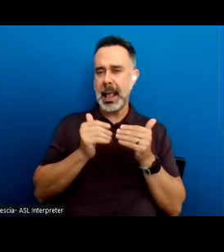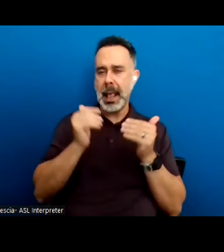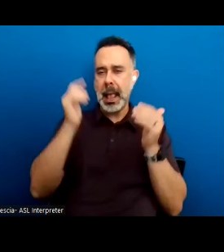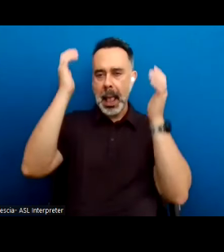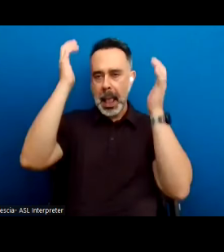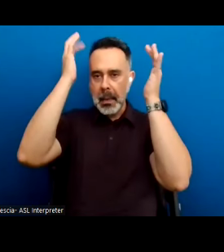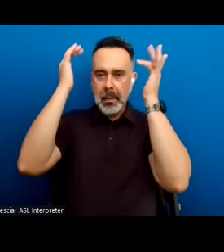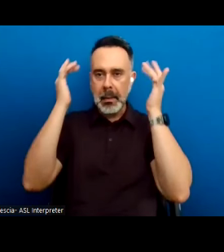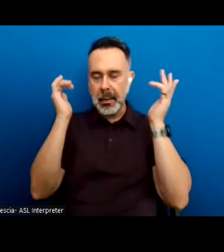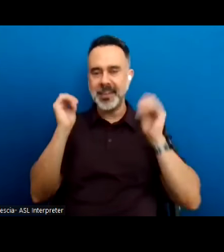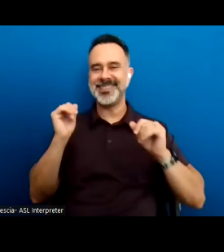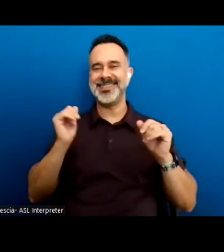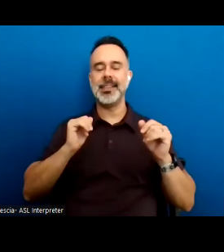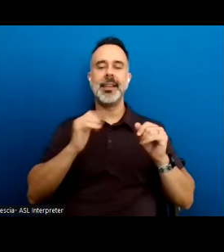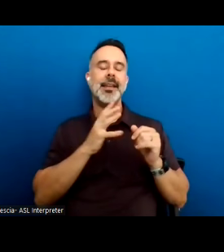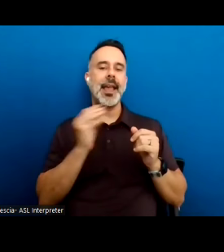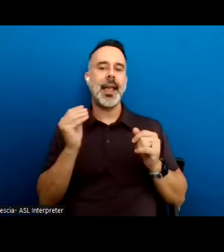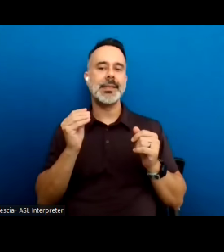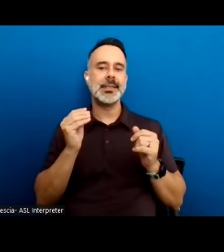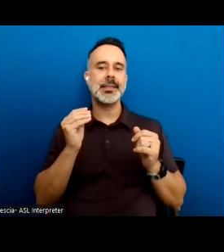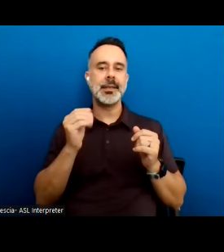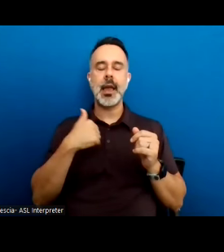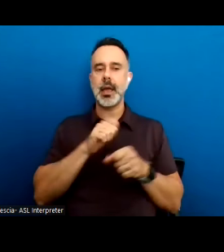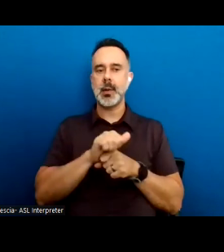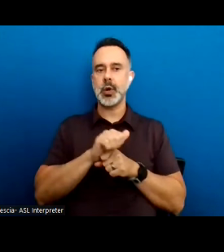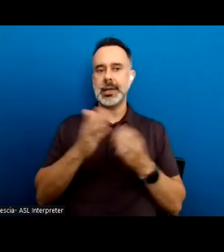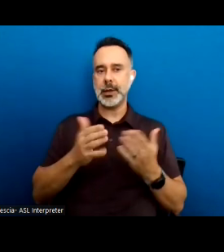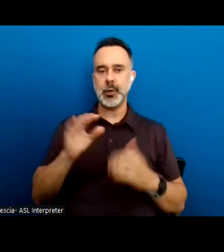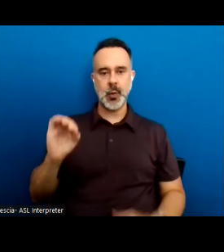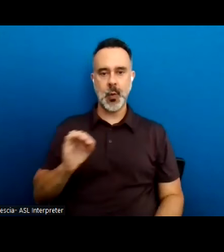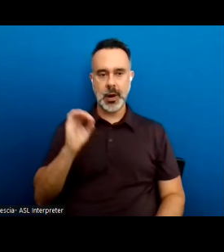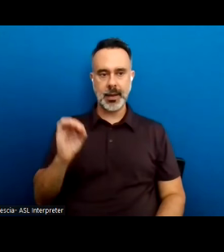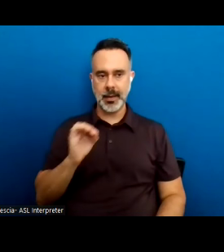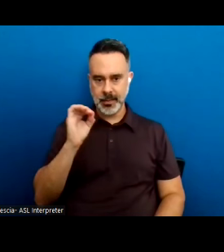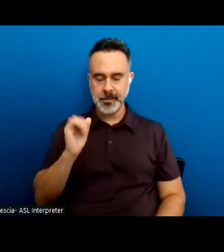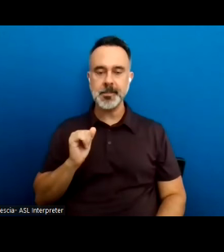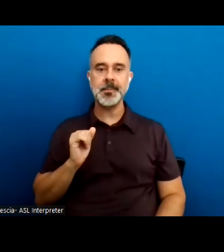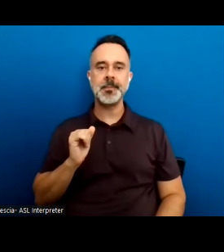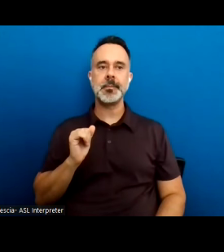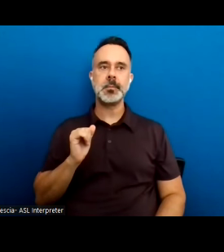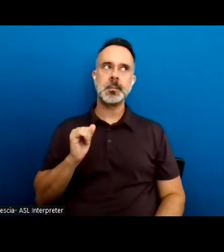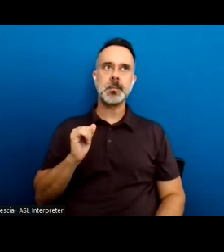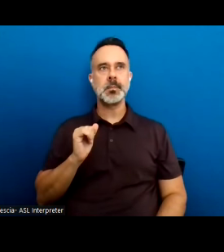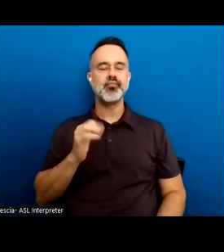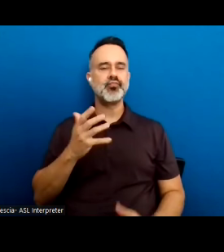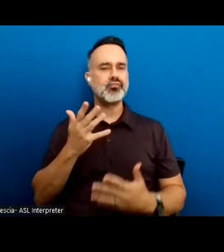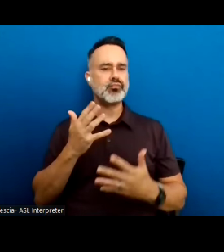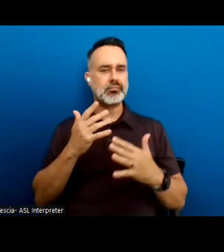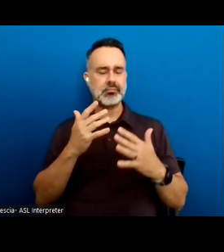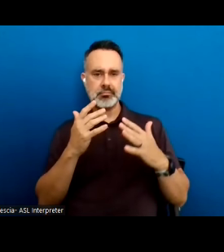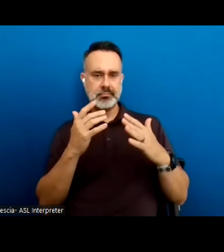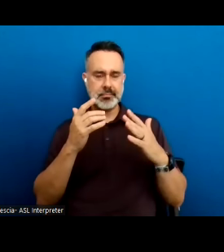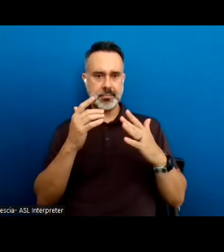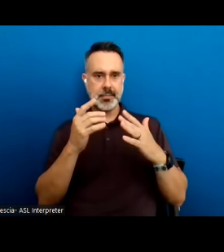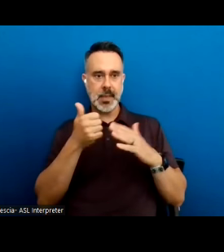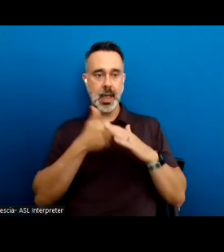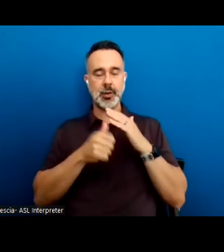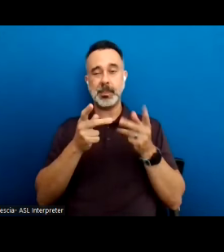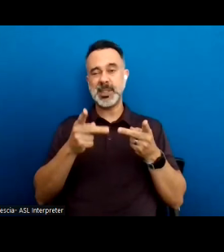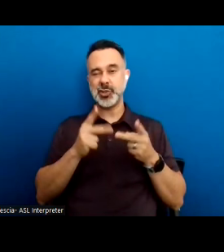that. And I work here in Oregon, under the position title